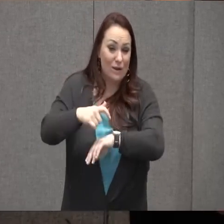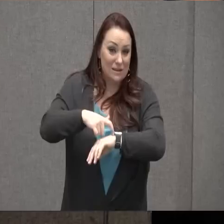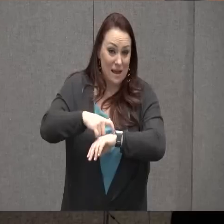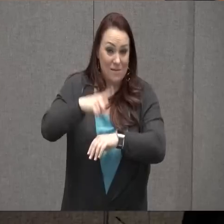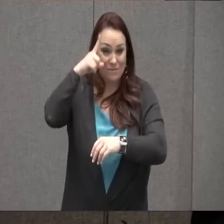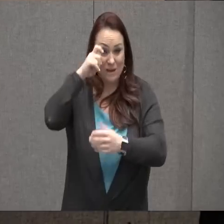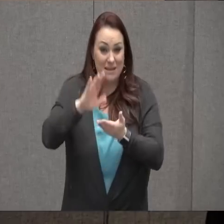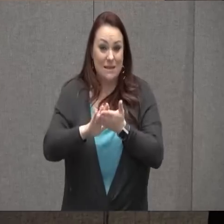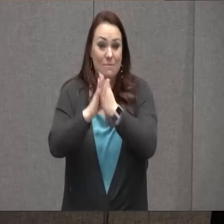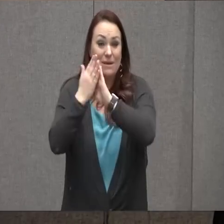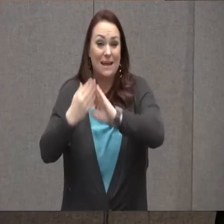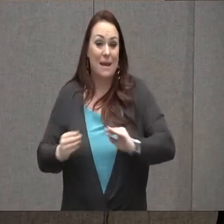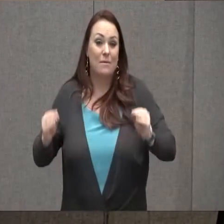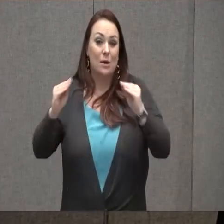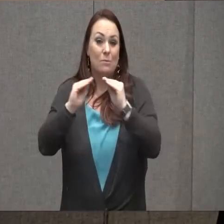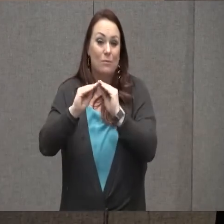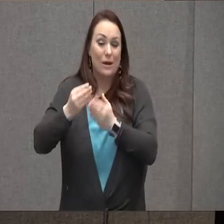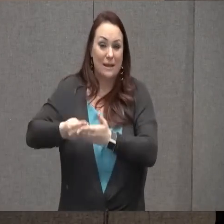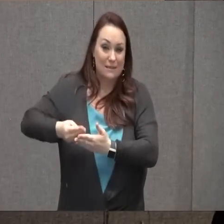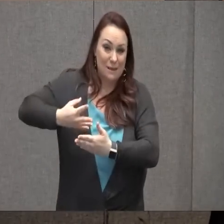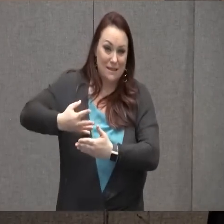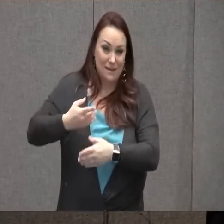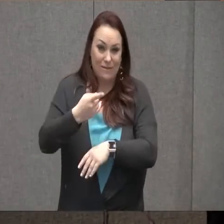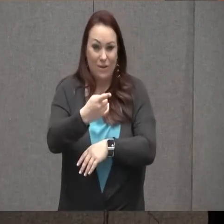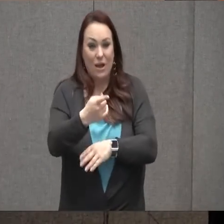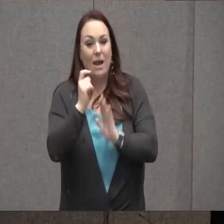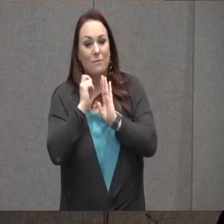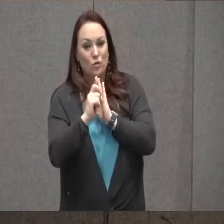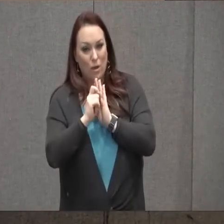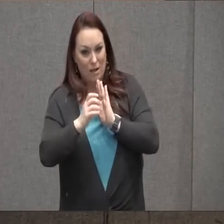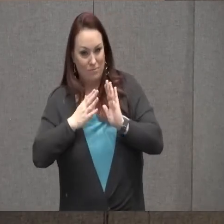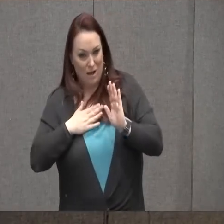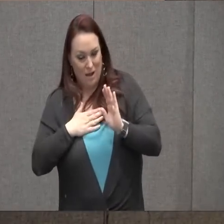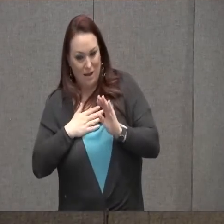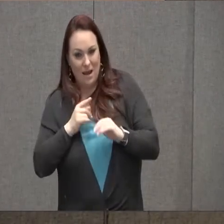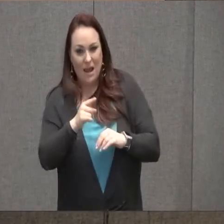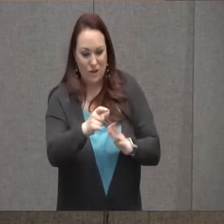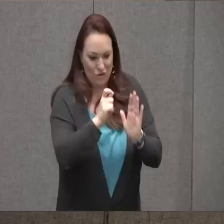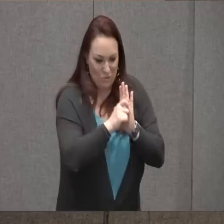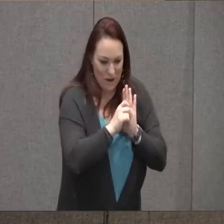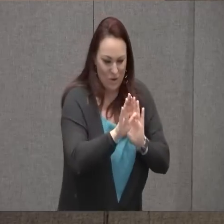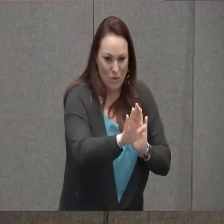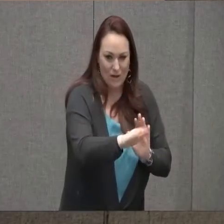expensive. I'm going to write my creative sentence in the box while you write yours.